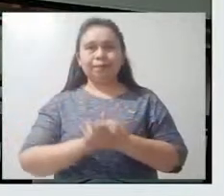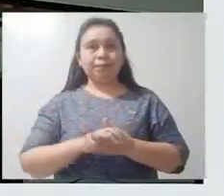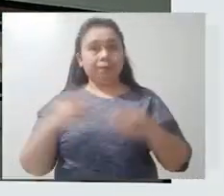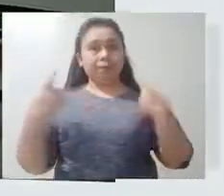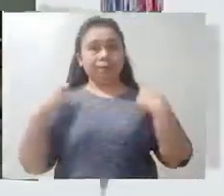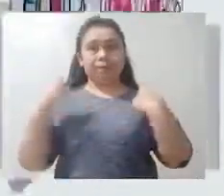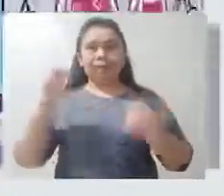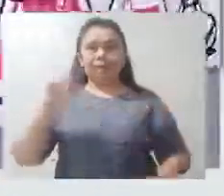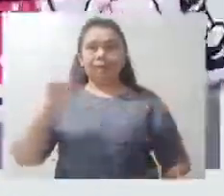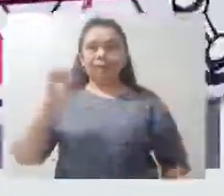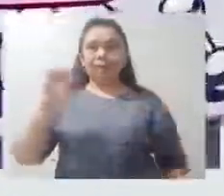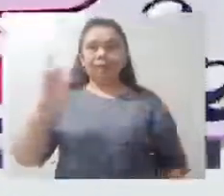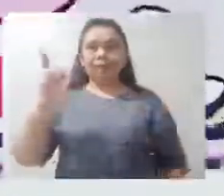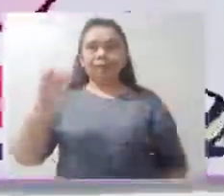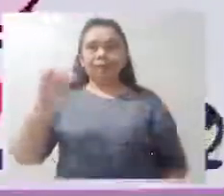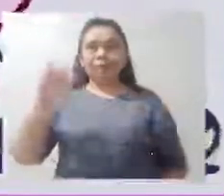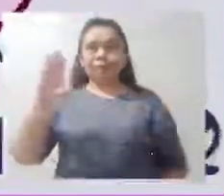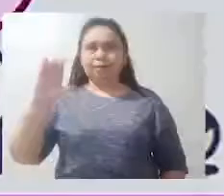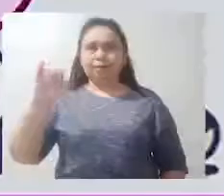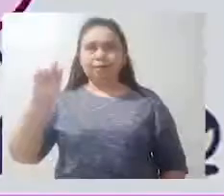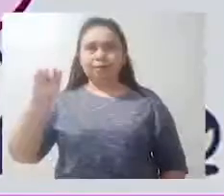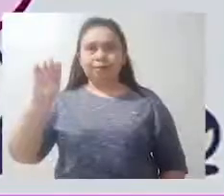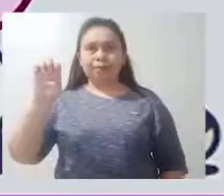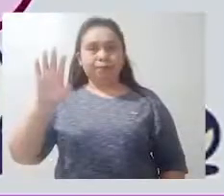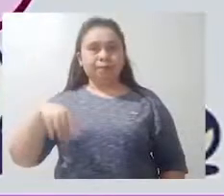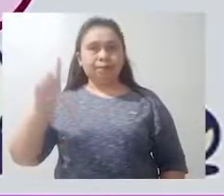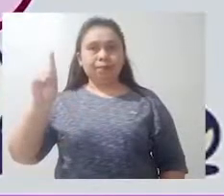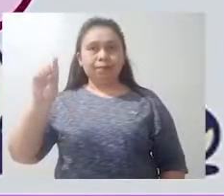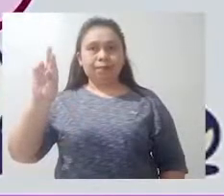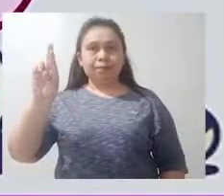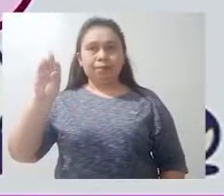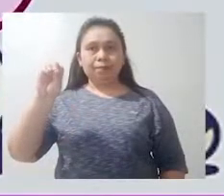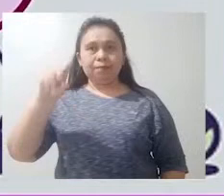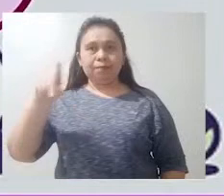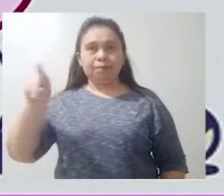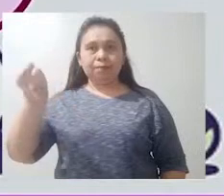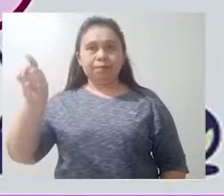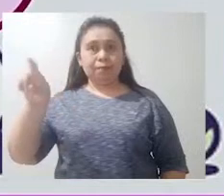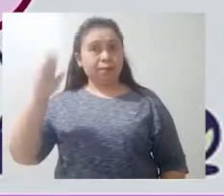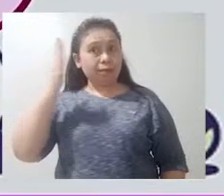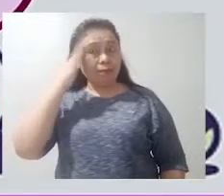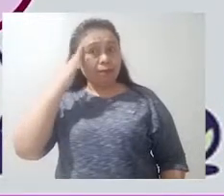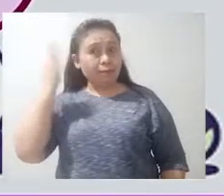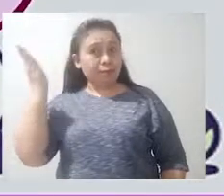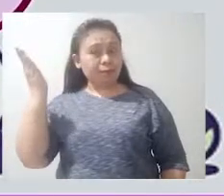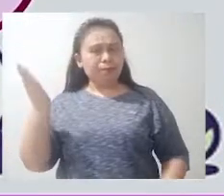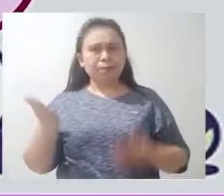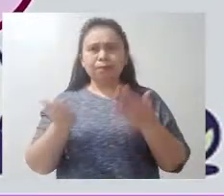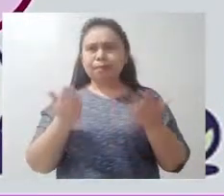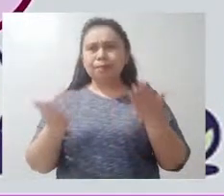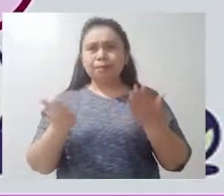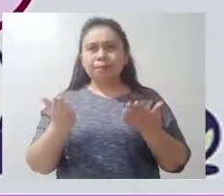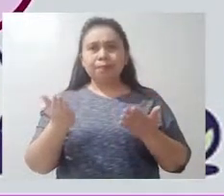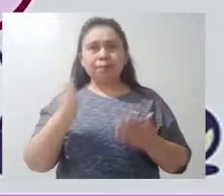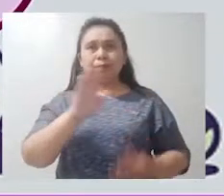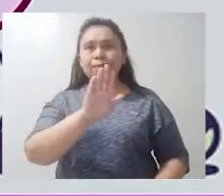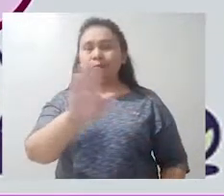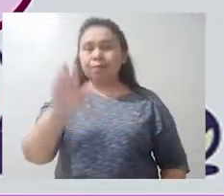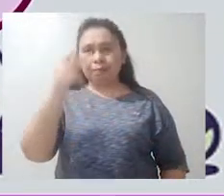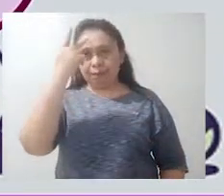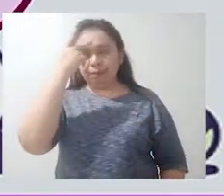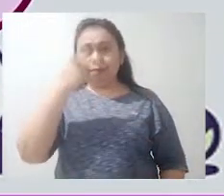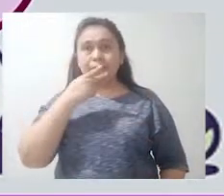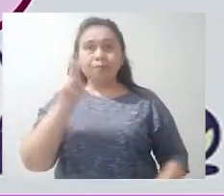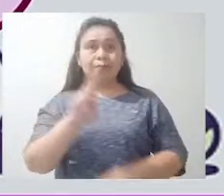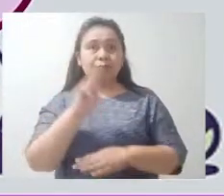Next, we have the medicine dropper. Looks familiar? Maybe your parents